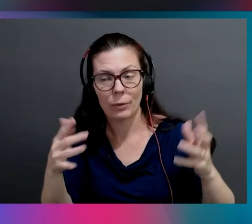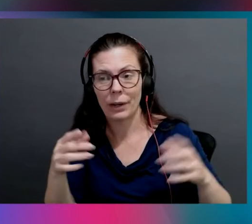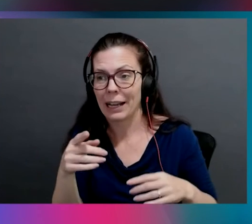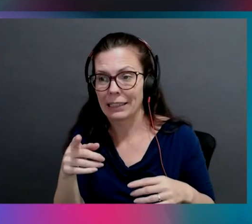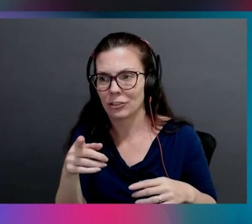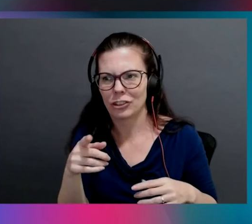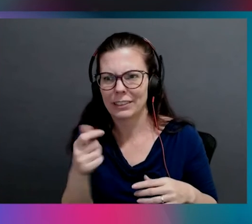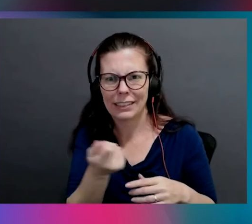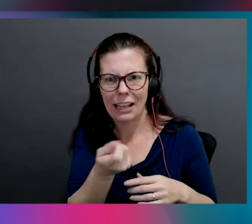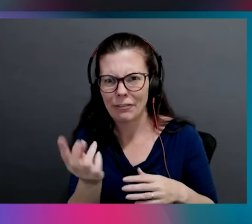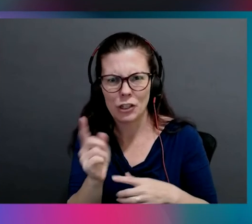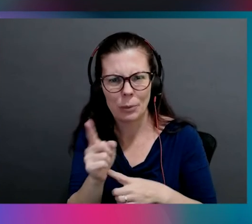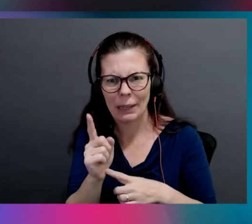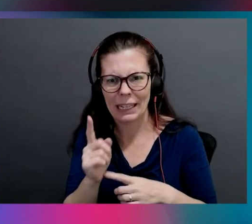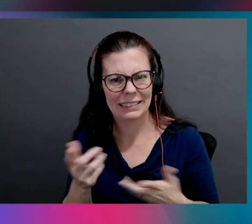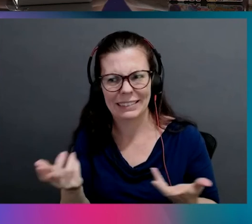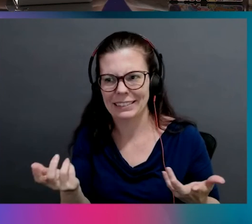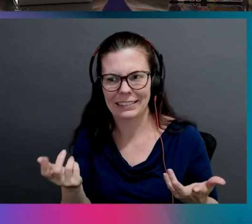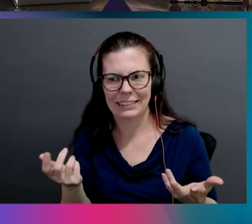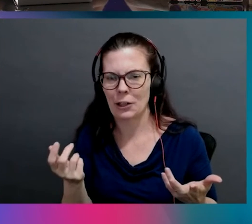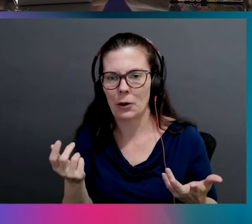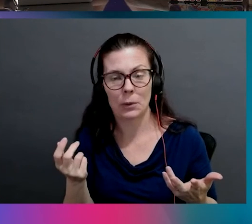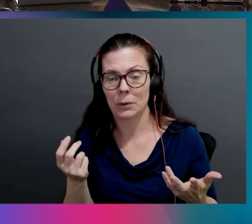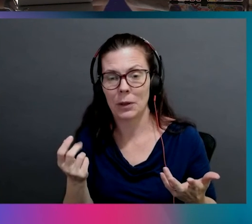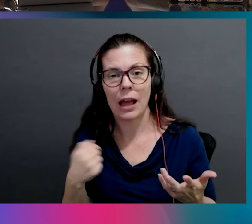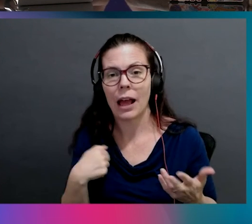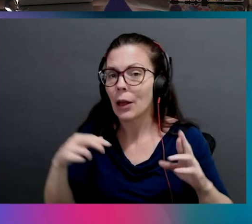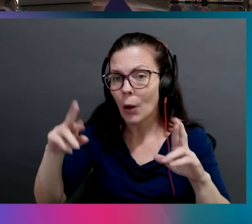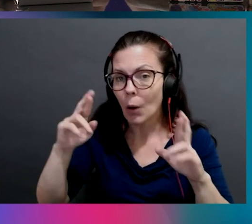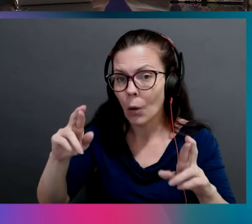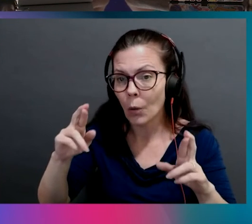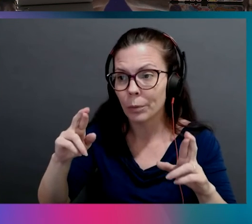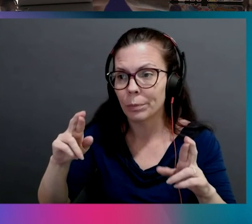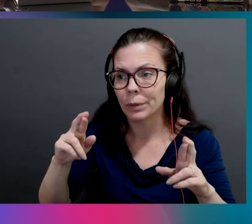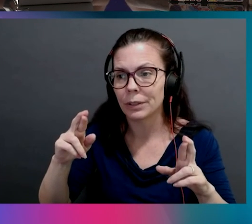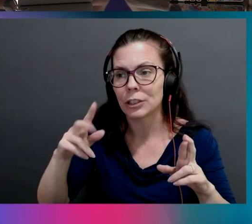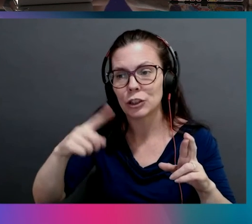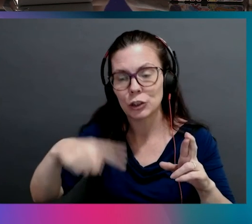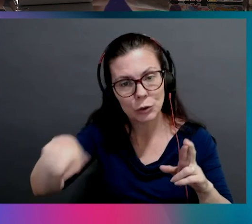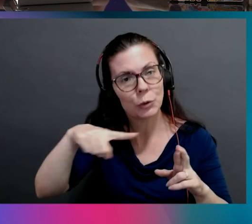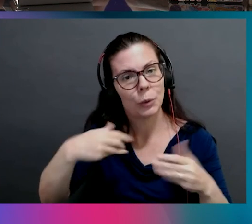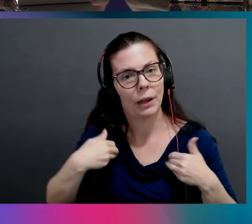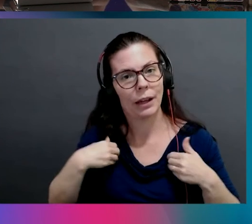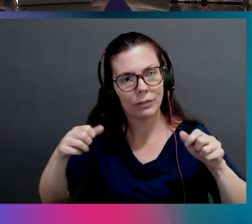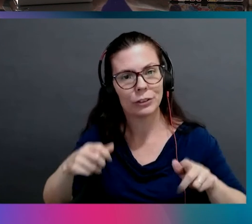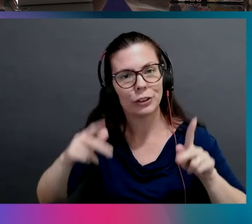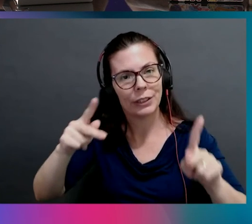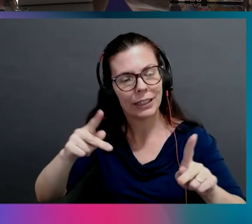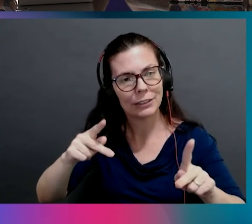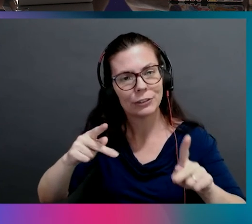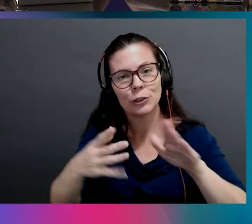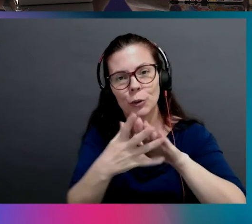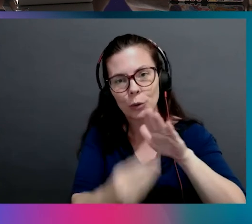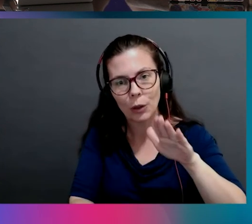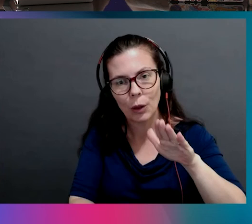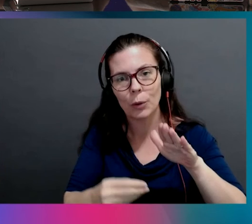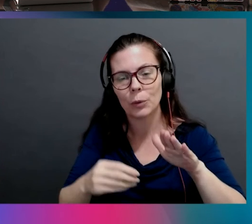couple of minutes, right? So I hope that you all get a chance to clone this repo. Can you